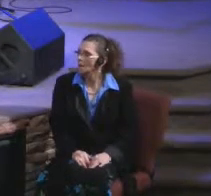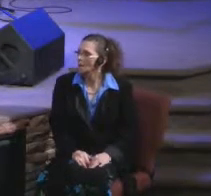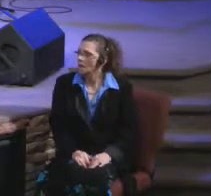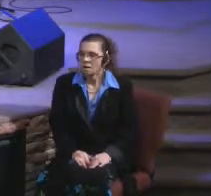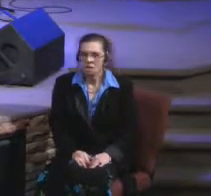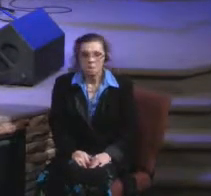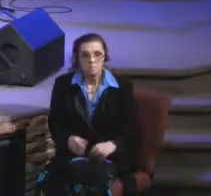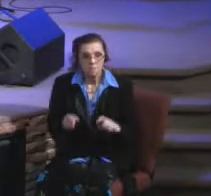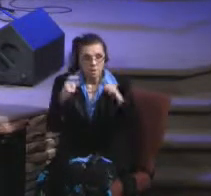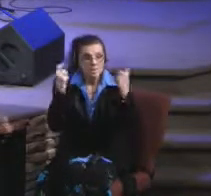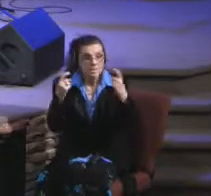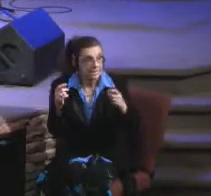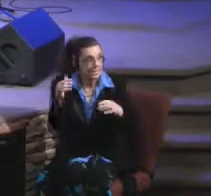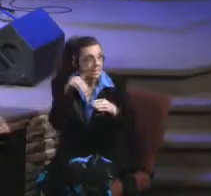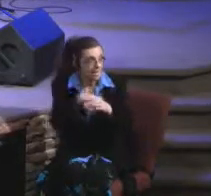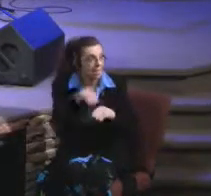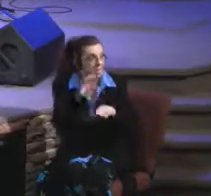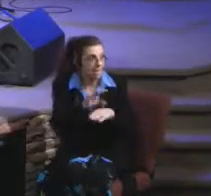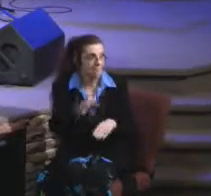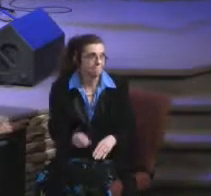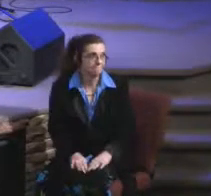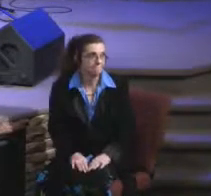But there was sin in the camp.